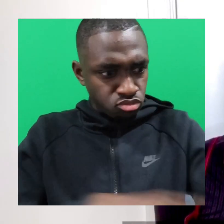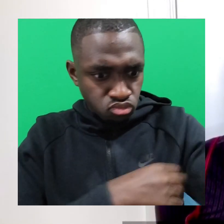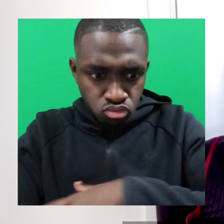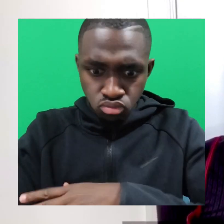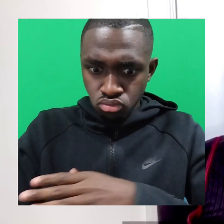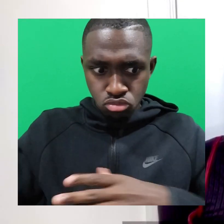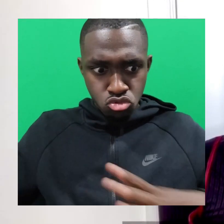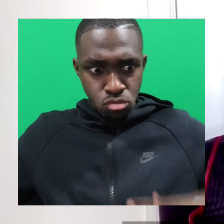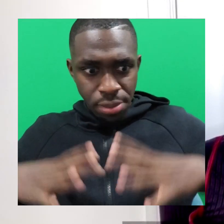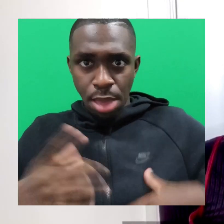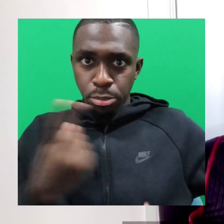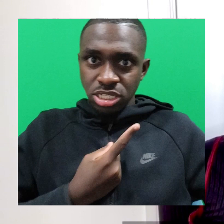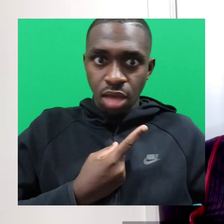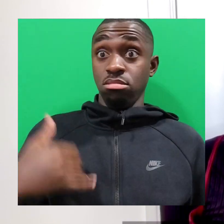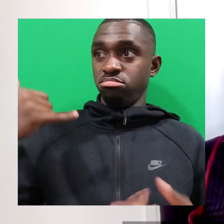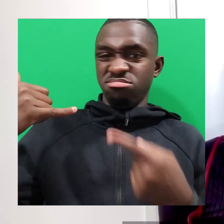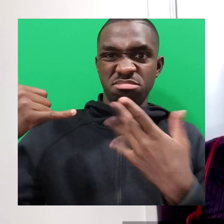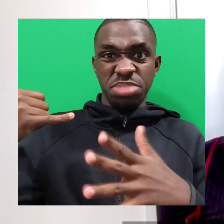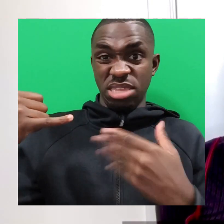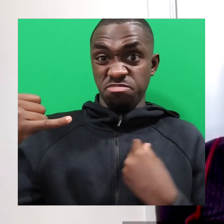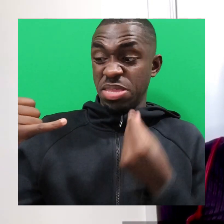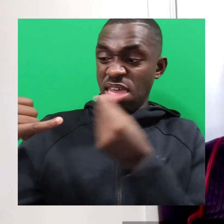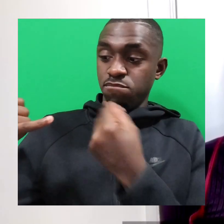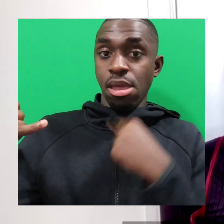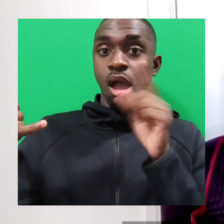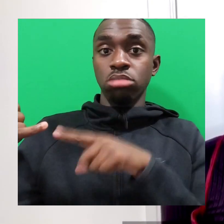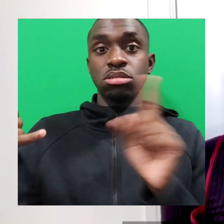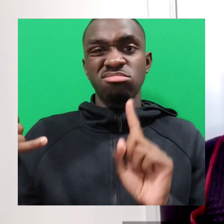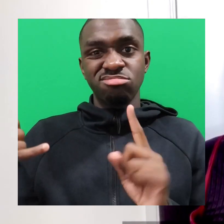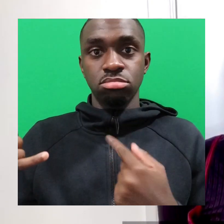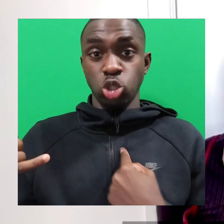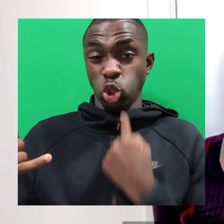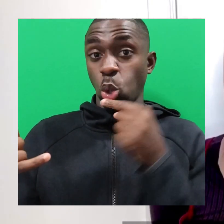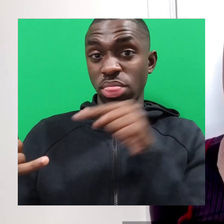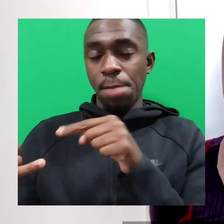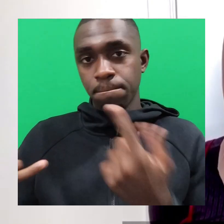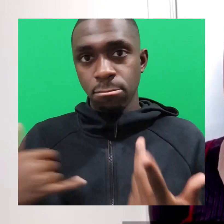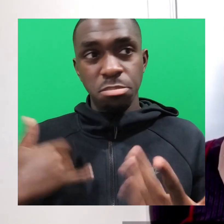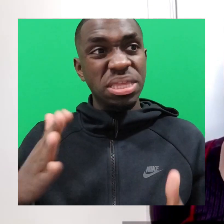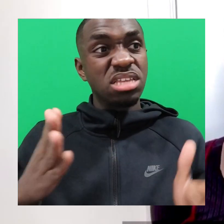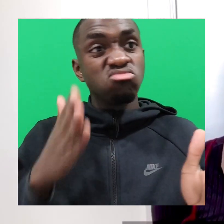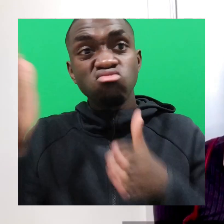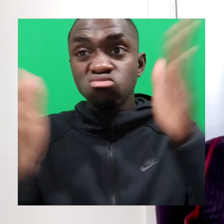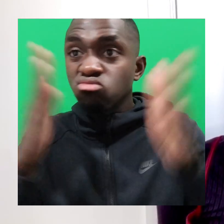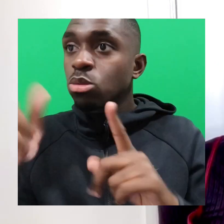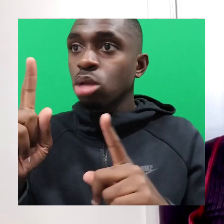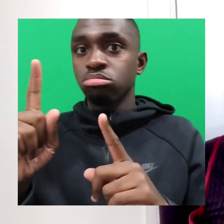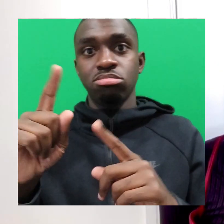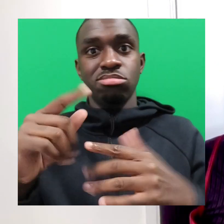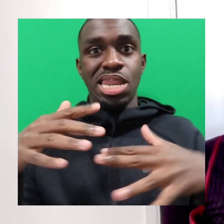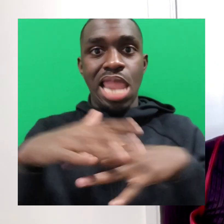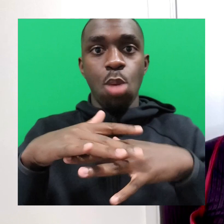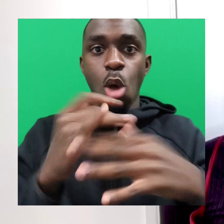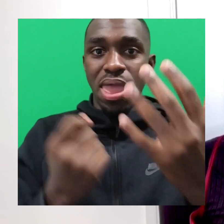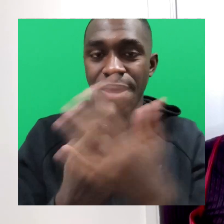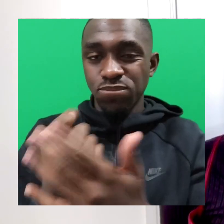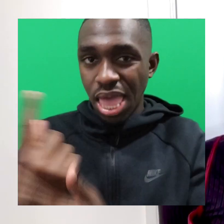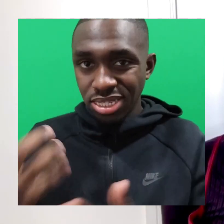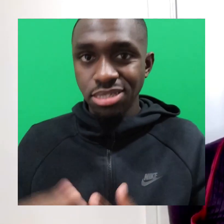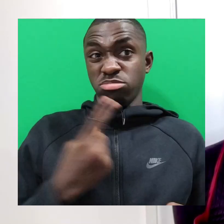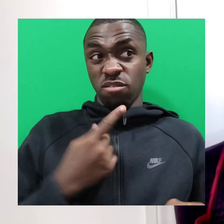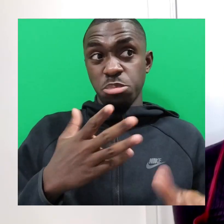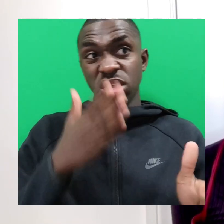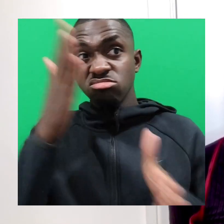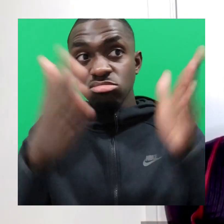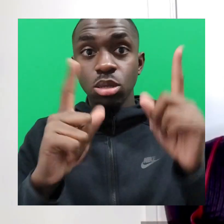me and I applied, and I didn't really hear anything for a while. I didn't hear back from